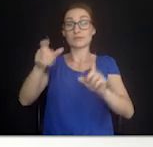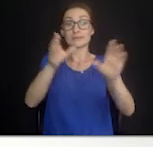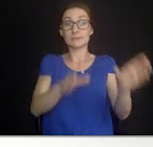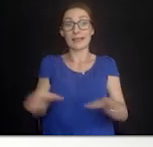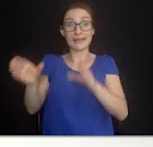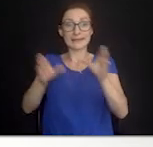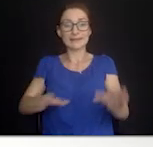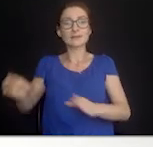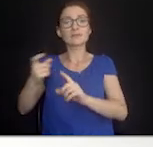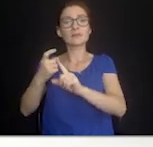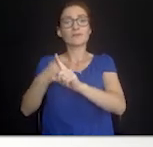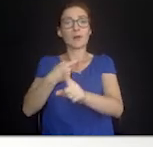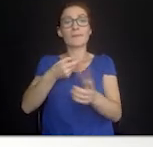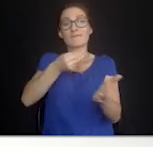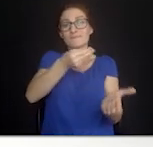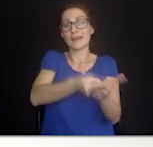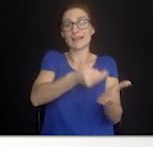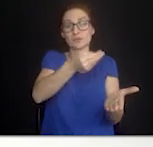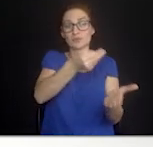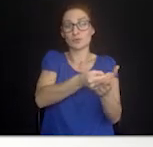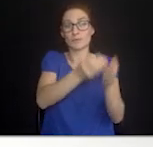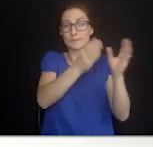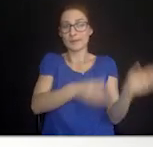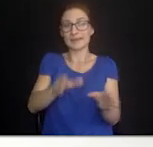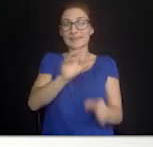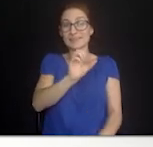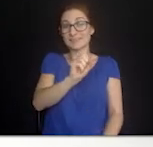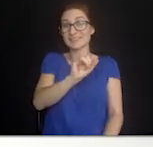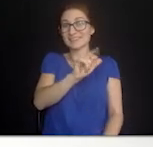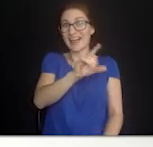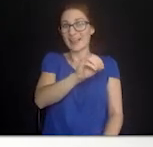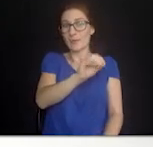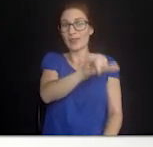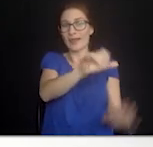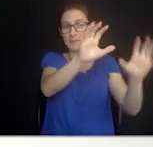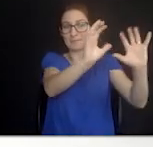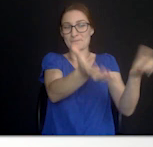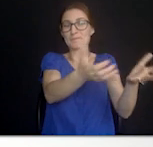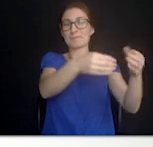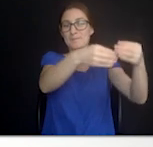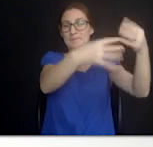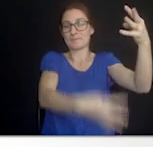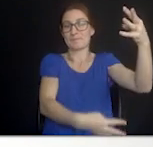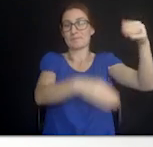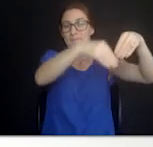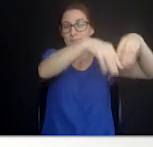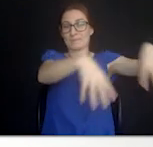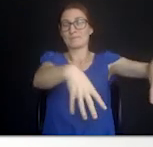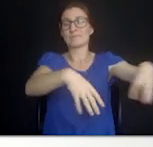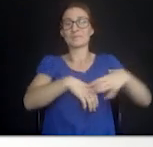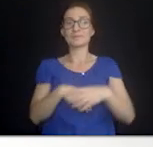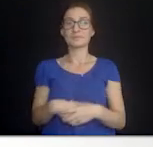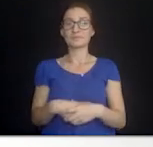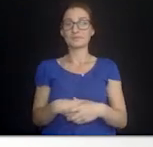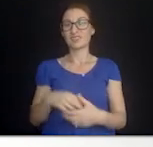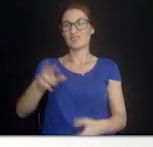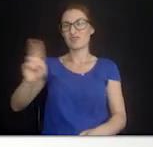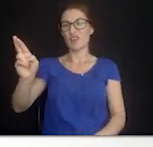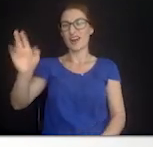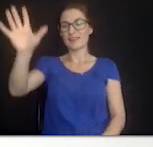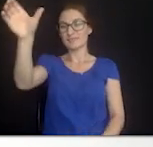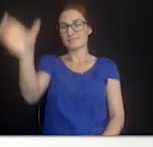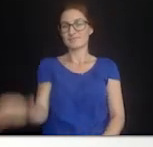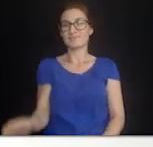the financial planning silo, right? So it's in financial planning services, this right side of the page